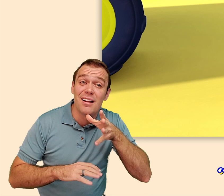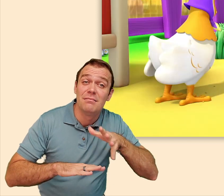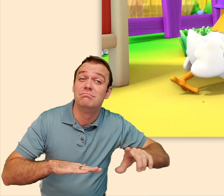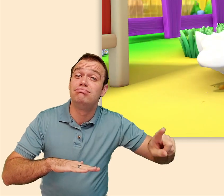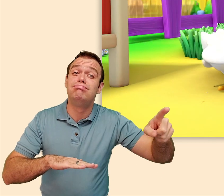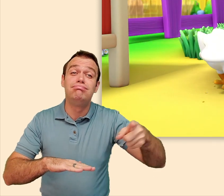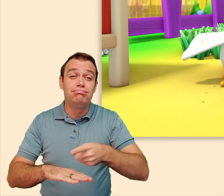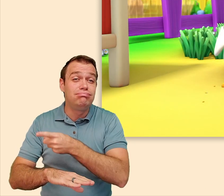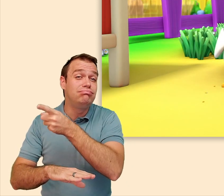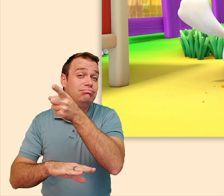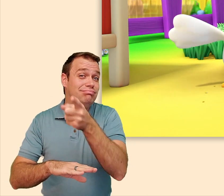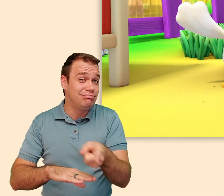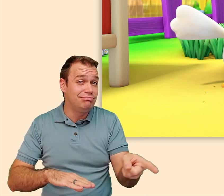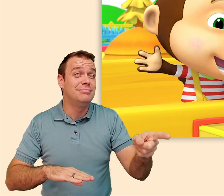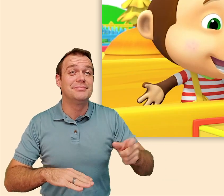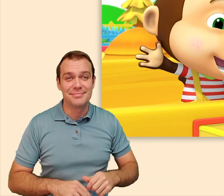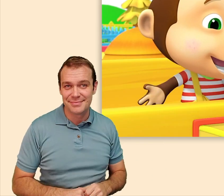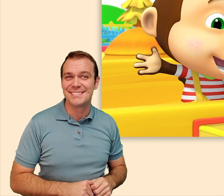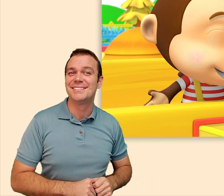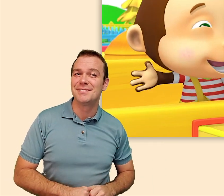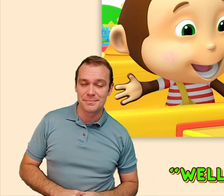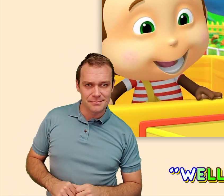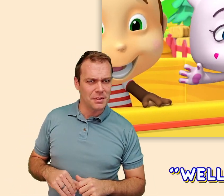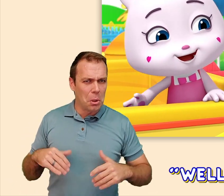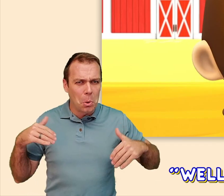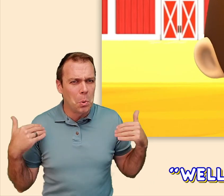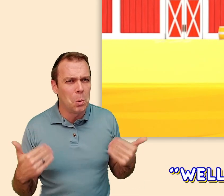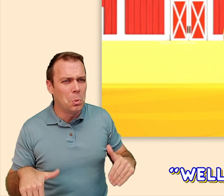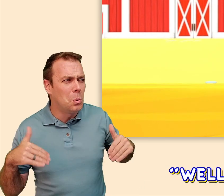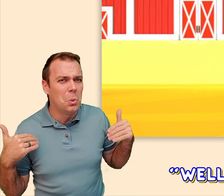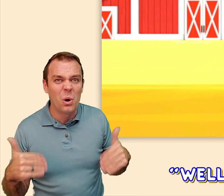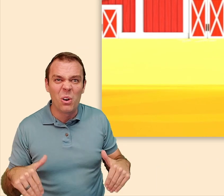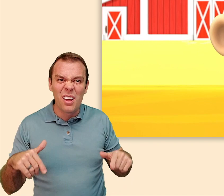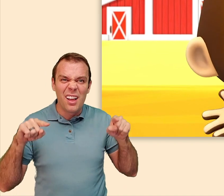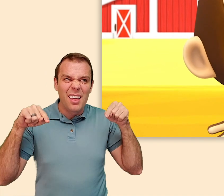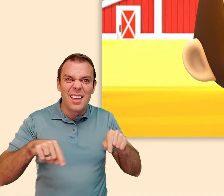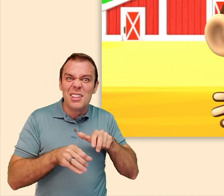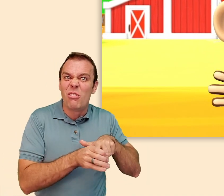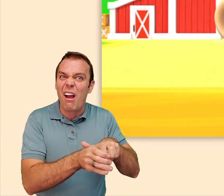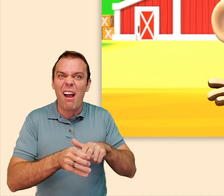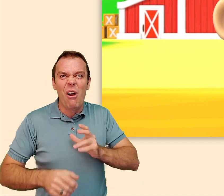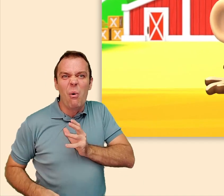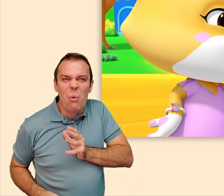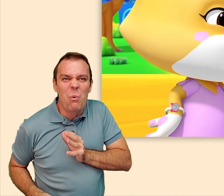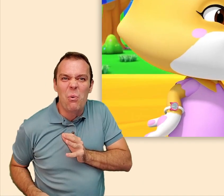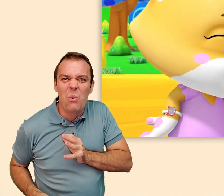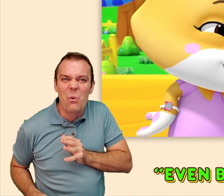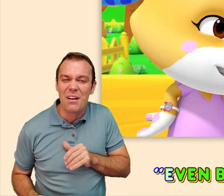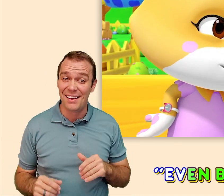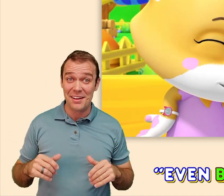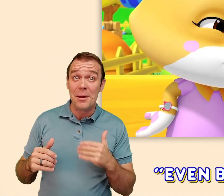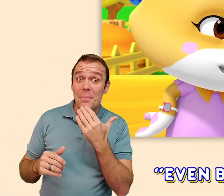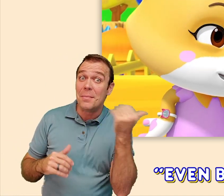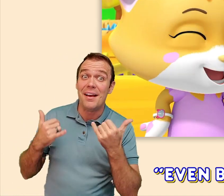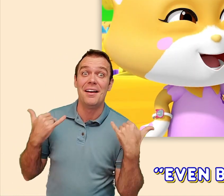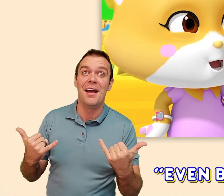cluck, all around the farm. Well, this is turning out to be a great ride.